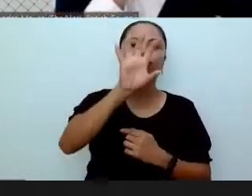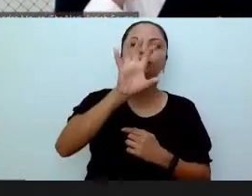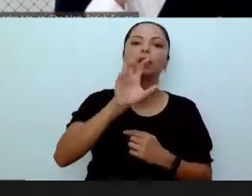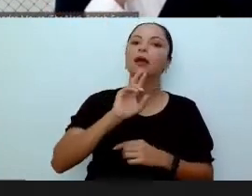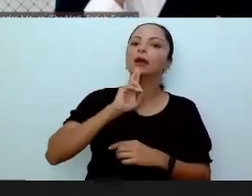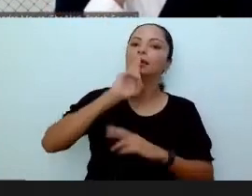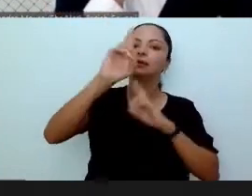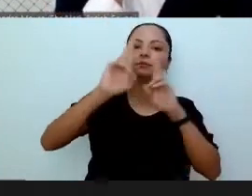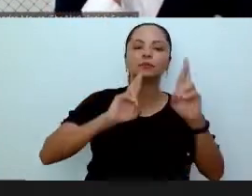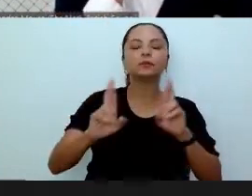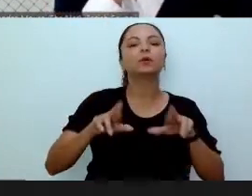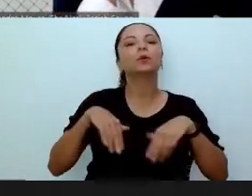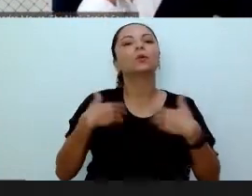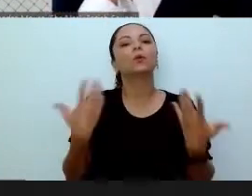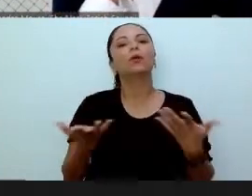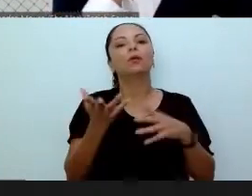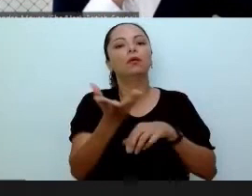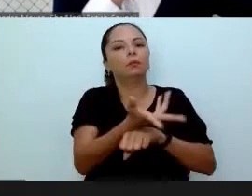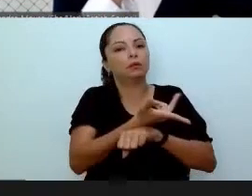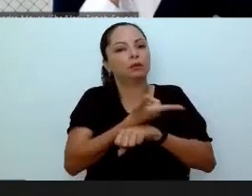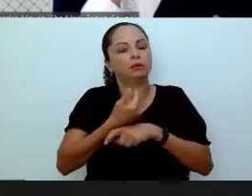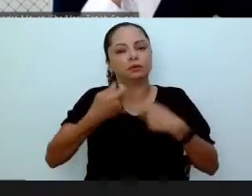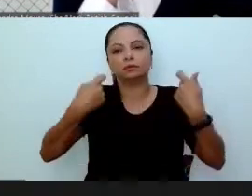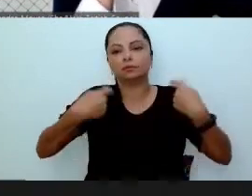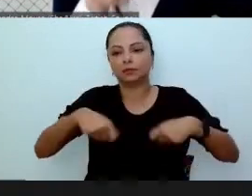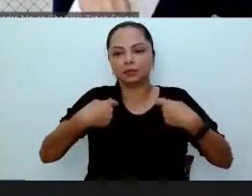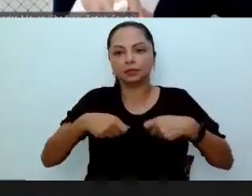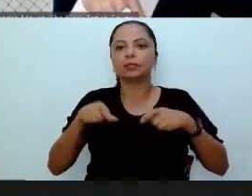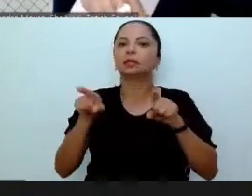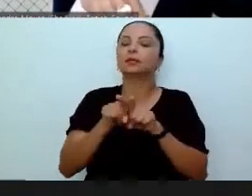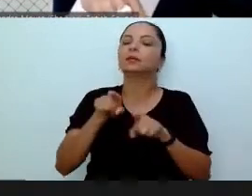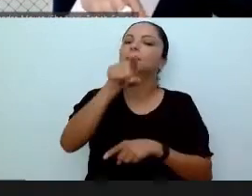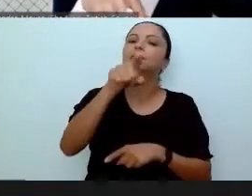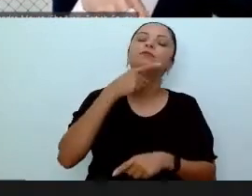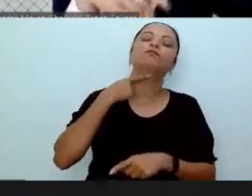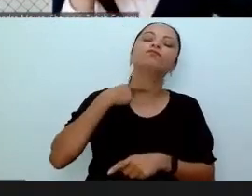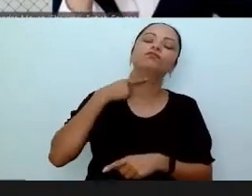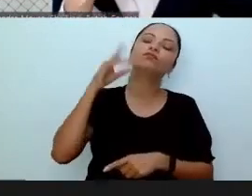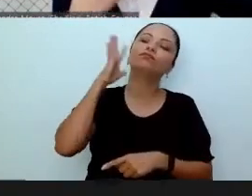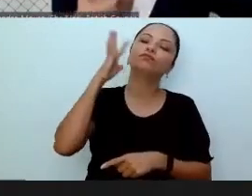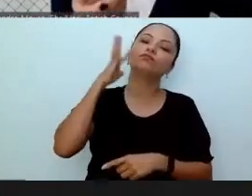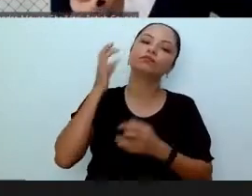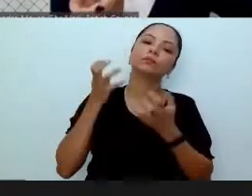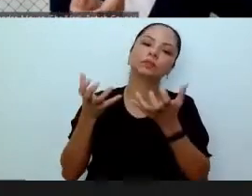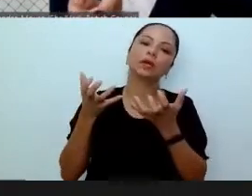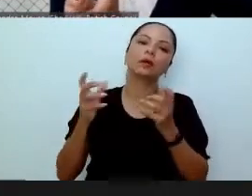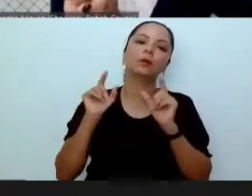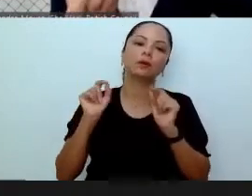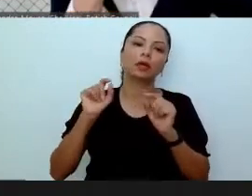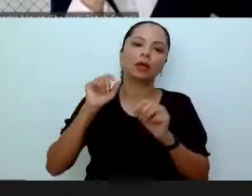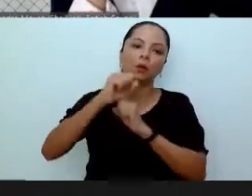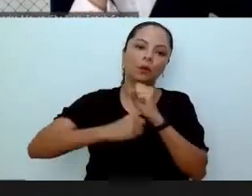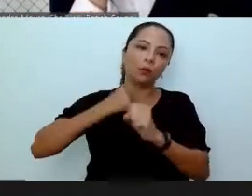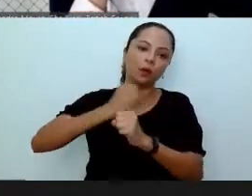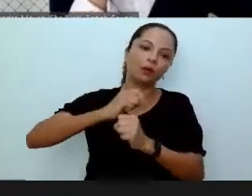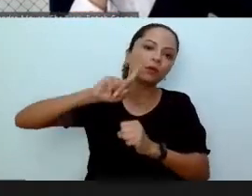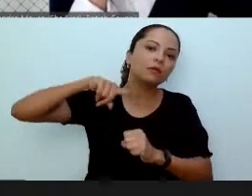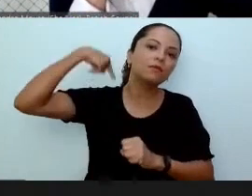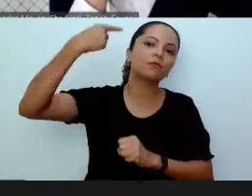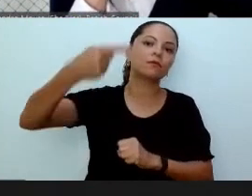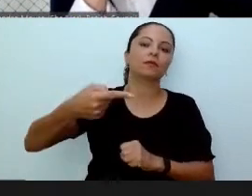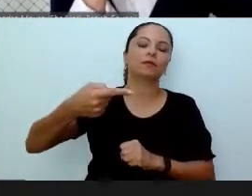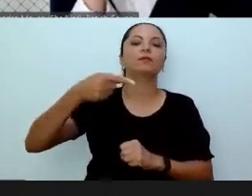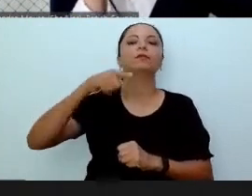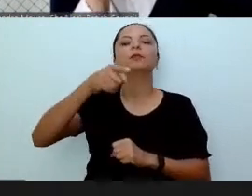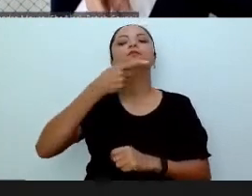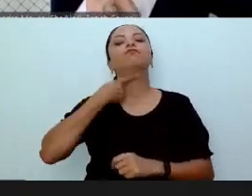that you would like to have in the Teaching for Success next year. To get information about how this is going